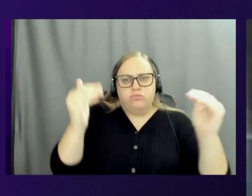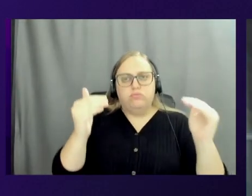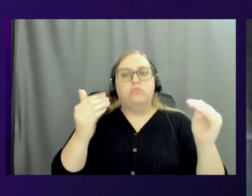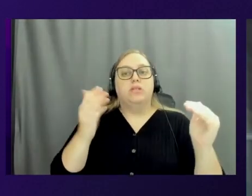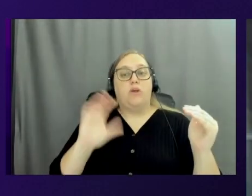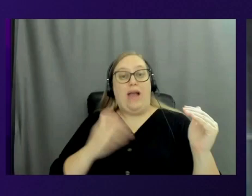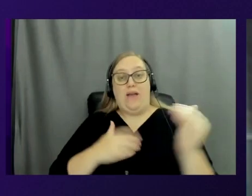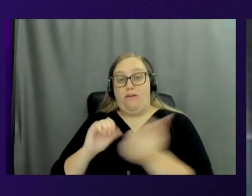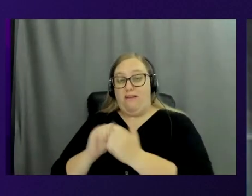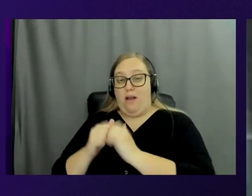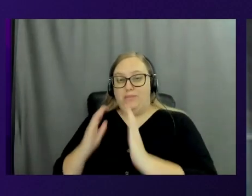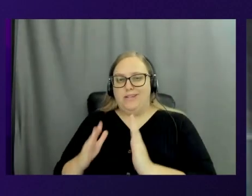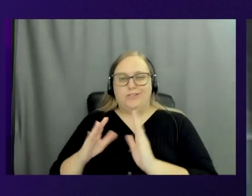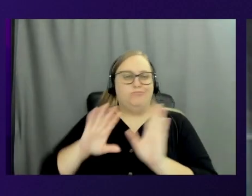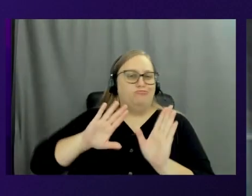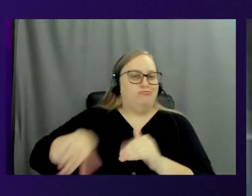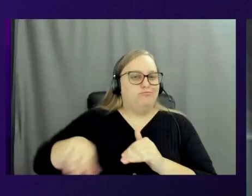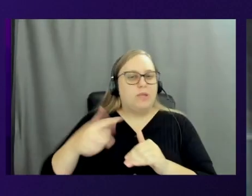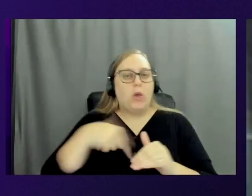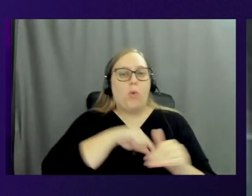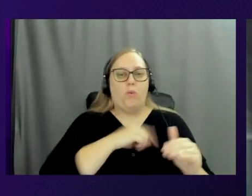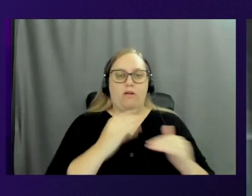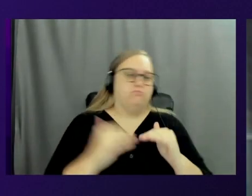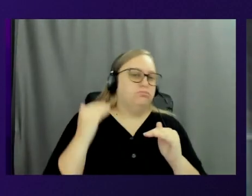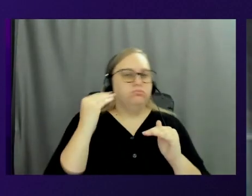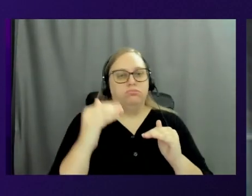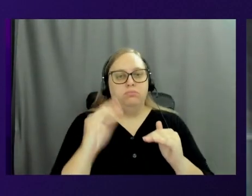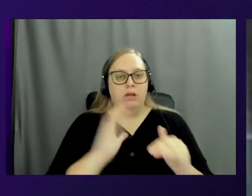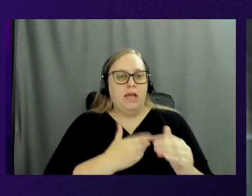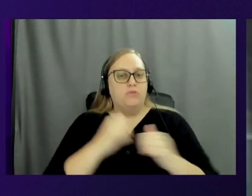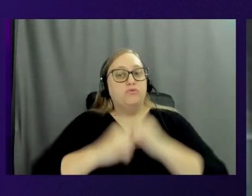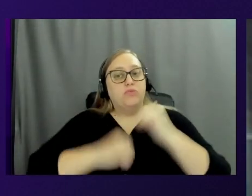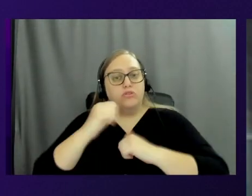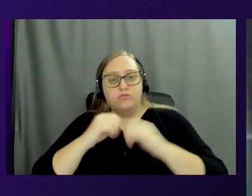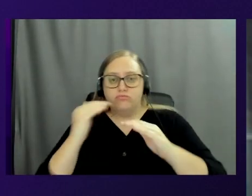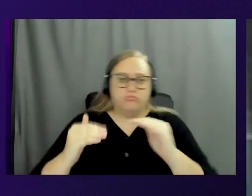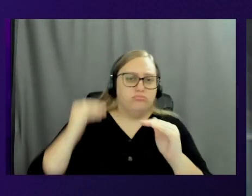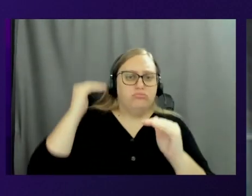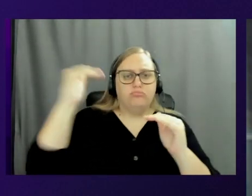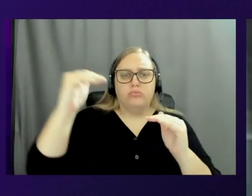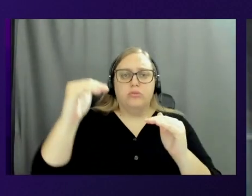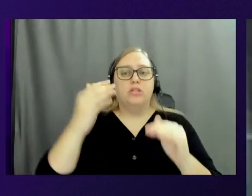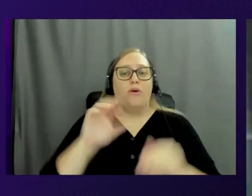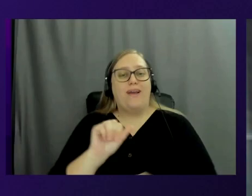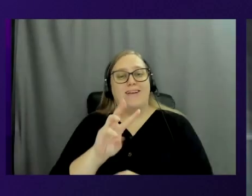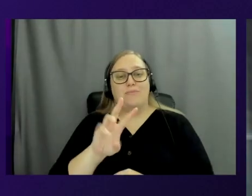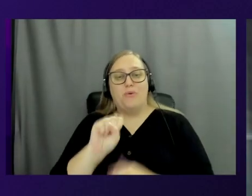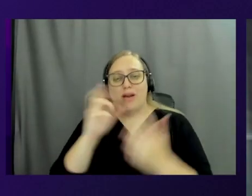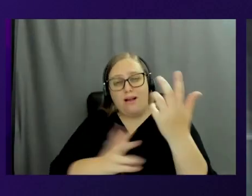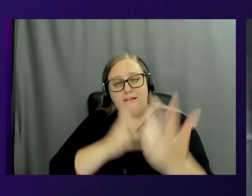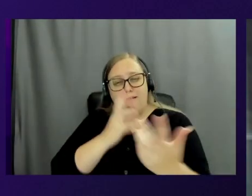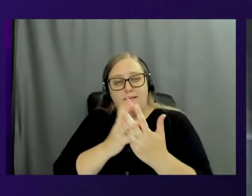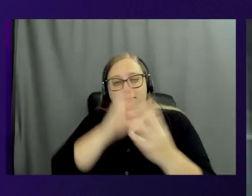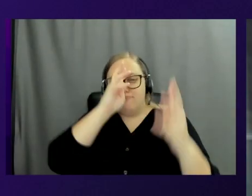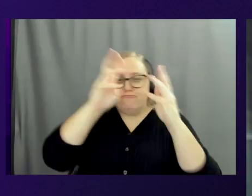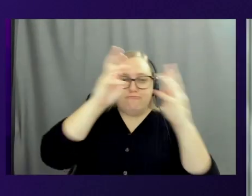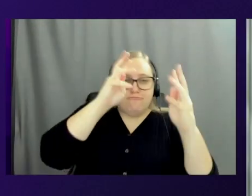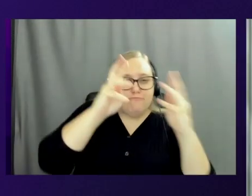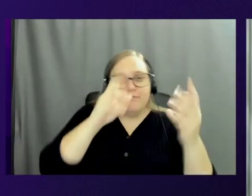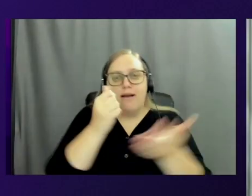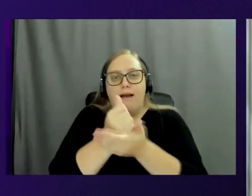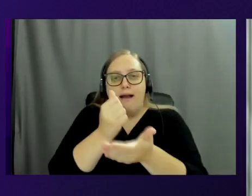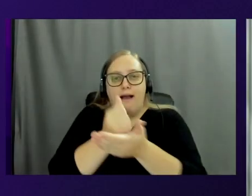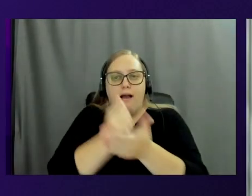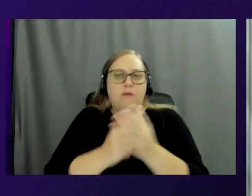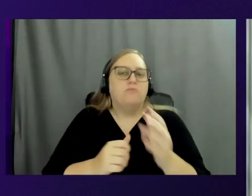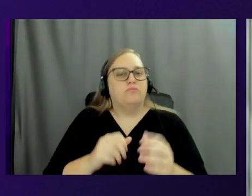for cost-effective and high-performance infrastructure will continue to rise, and AWS will continue to innovate on their behalf to meet this need. Whether